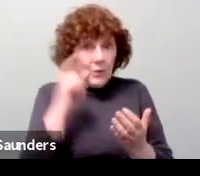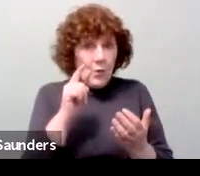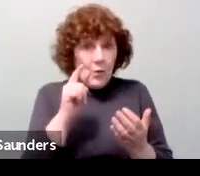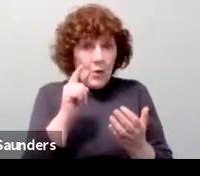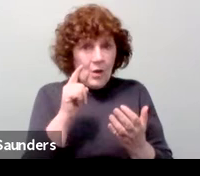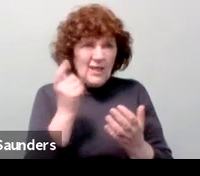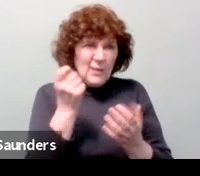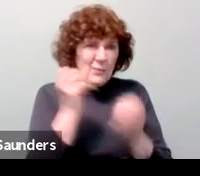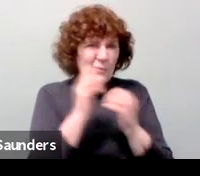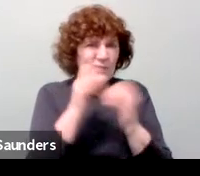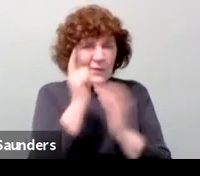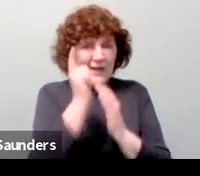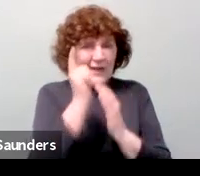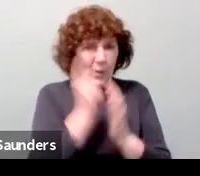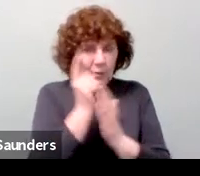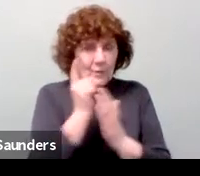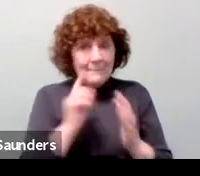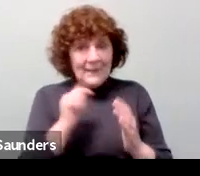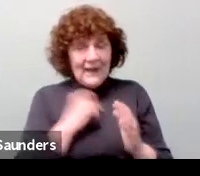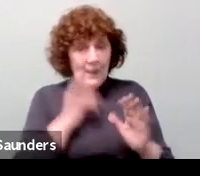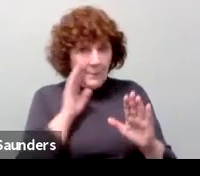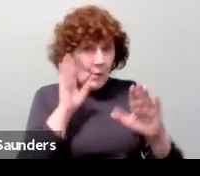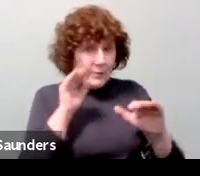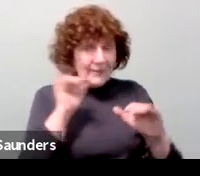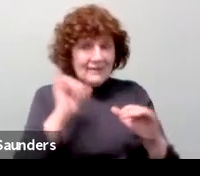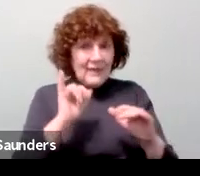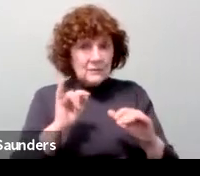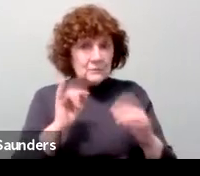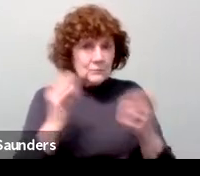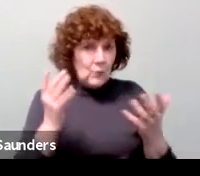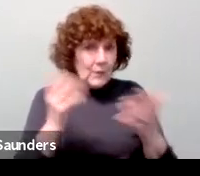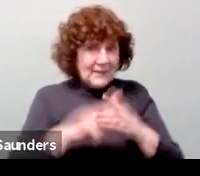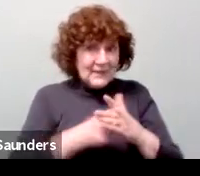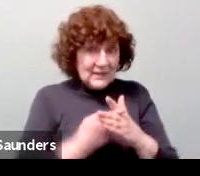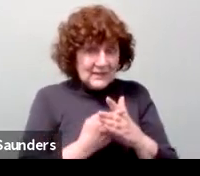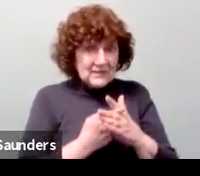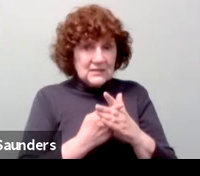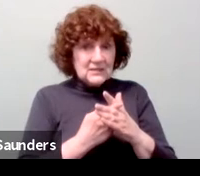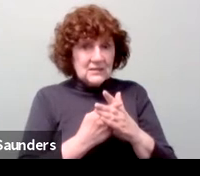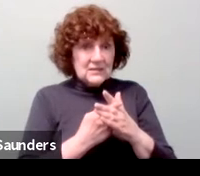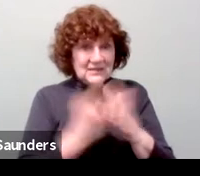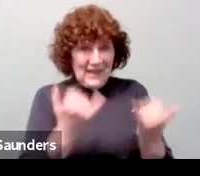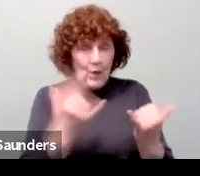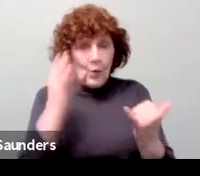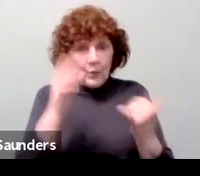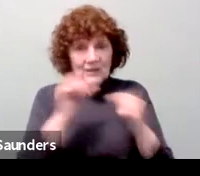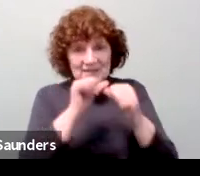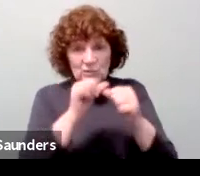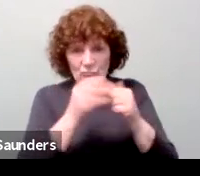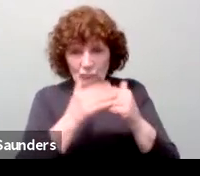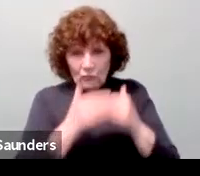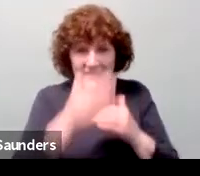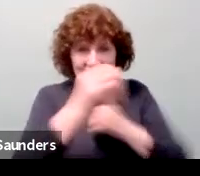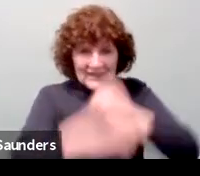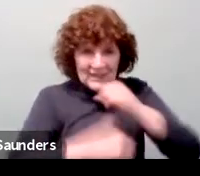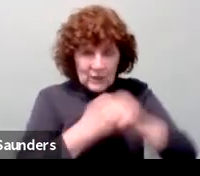over an hour, but I hope that what begins goes into the year to come and the years to follow